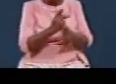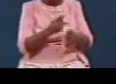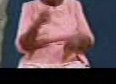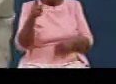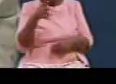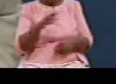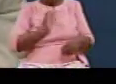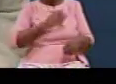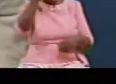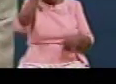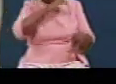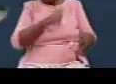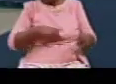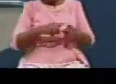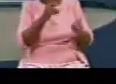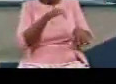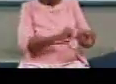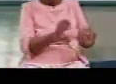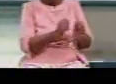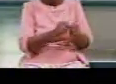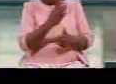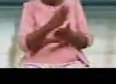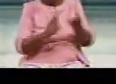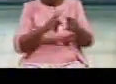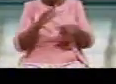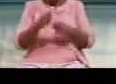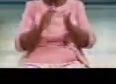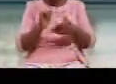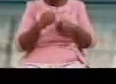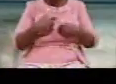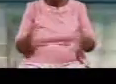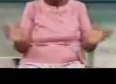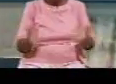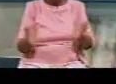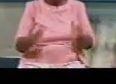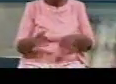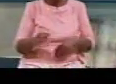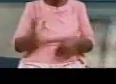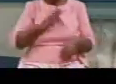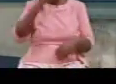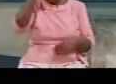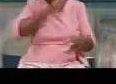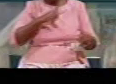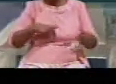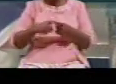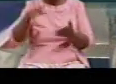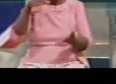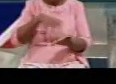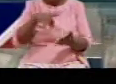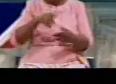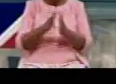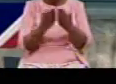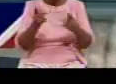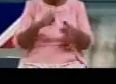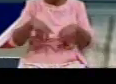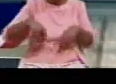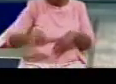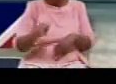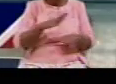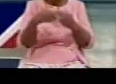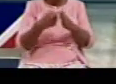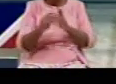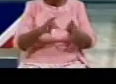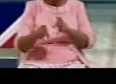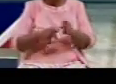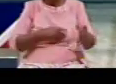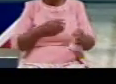to encourage me, make sure I studied my books and all that. I'm telling you, they tormented me. And even